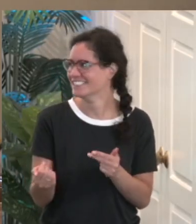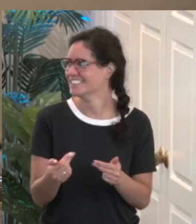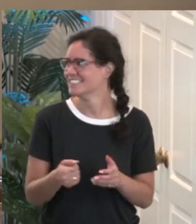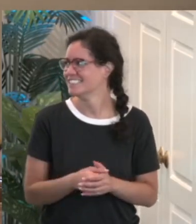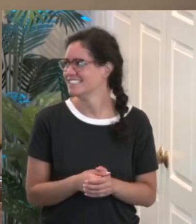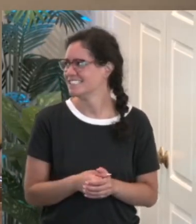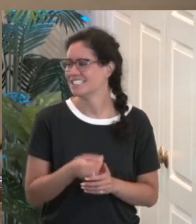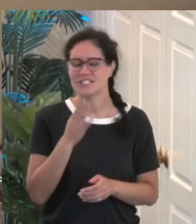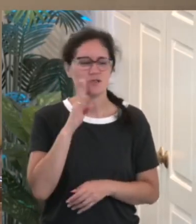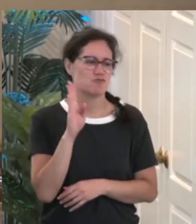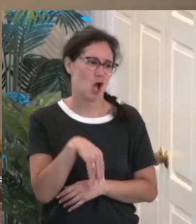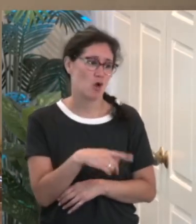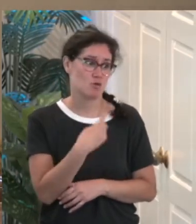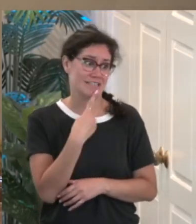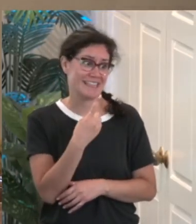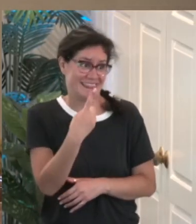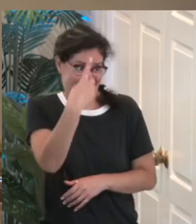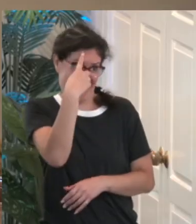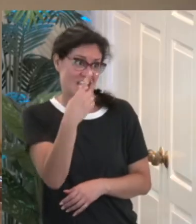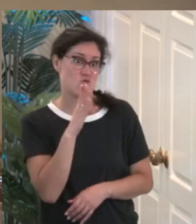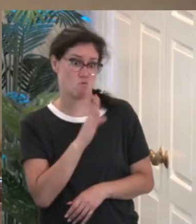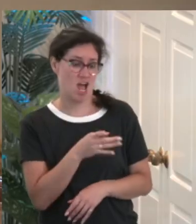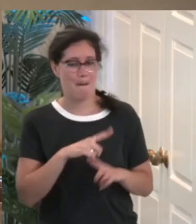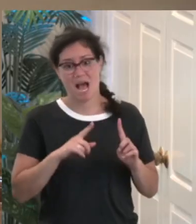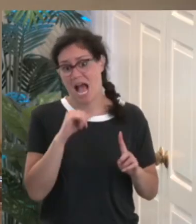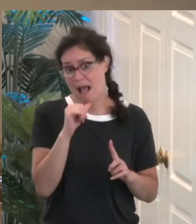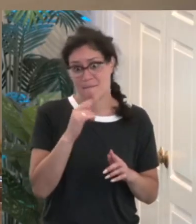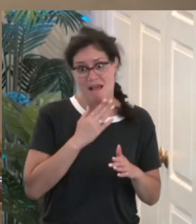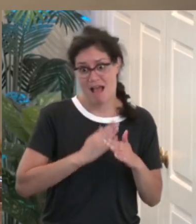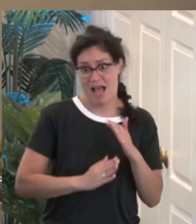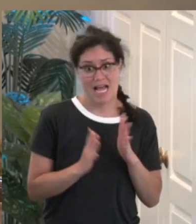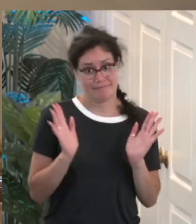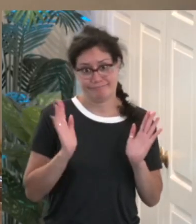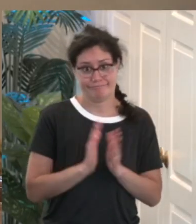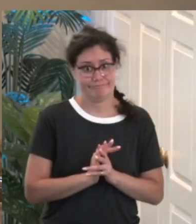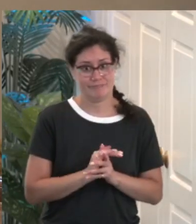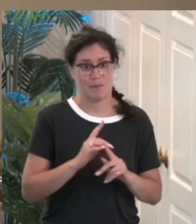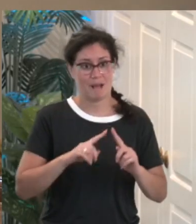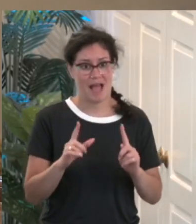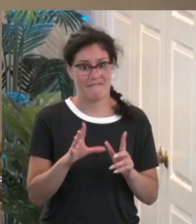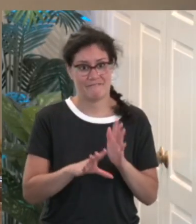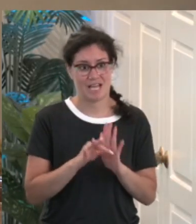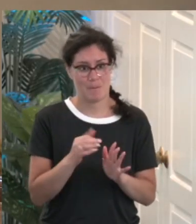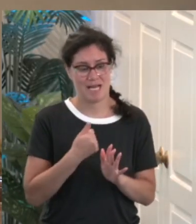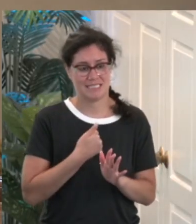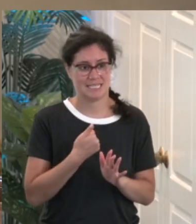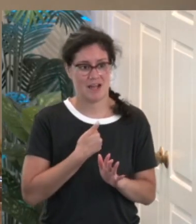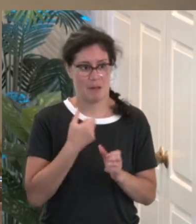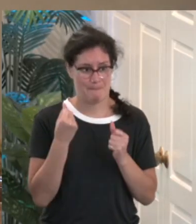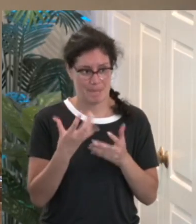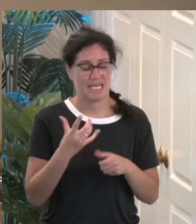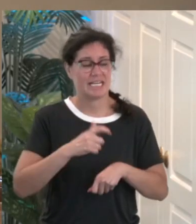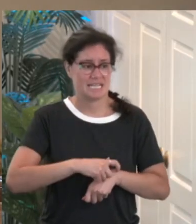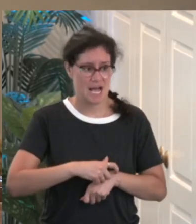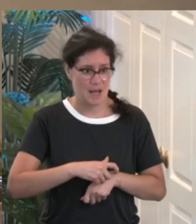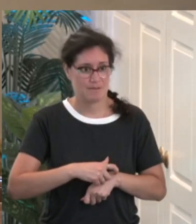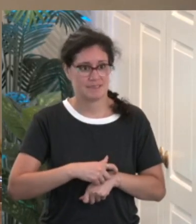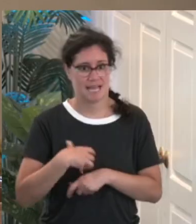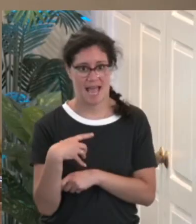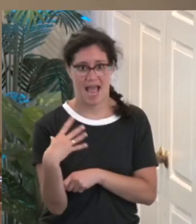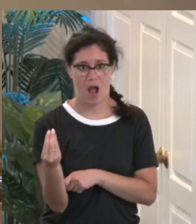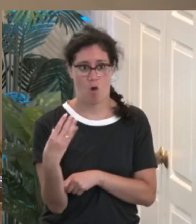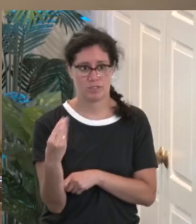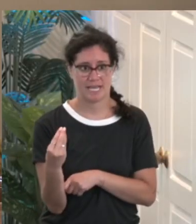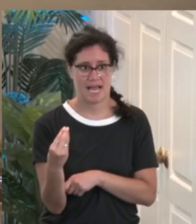You would say, you would think he would, but I'm not. So, I have found myself many times